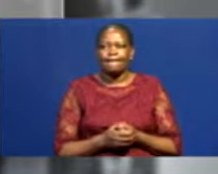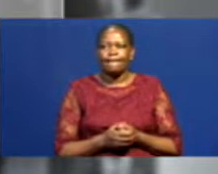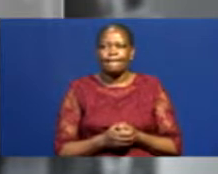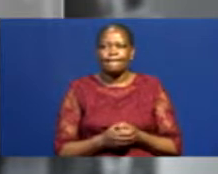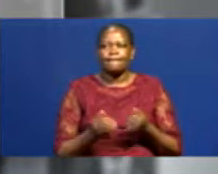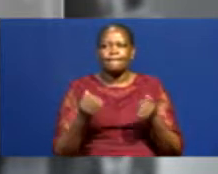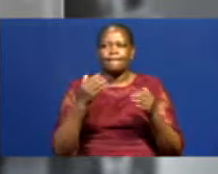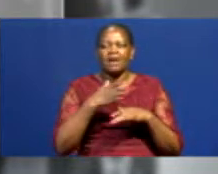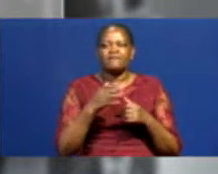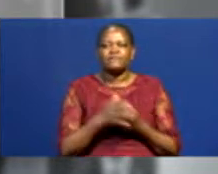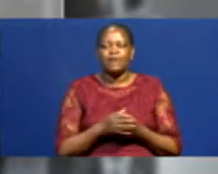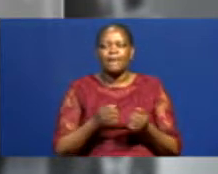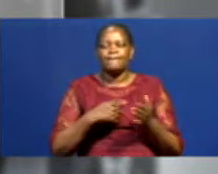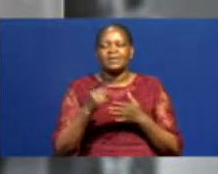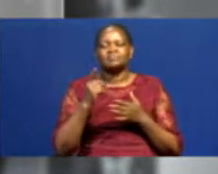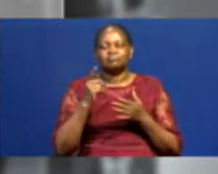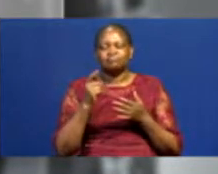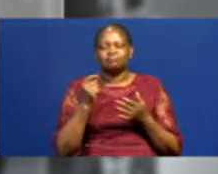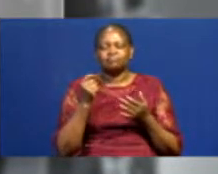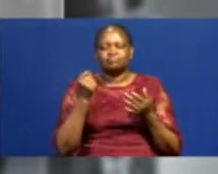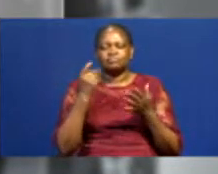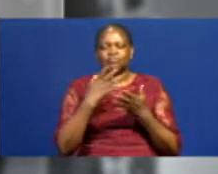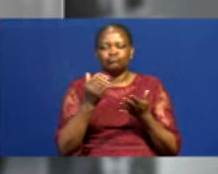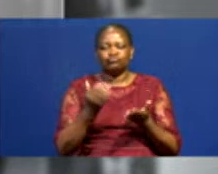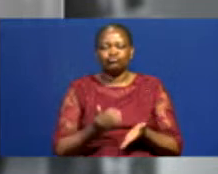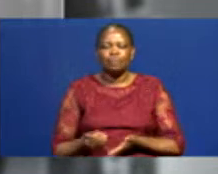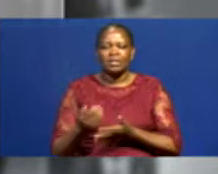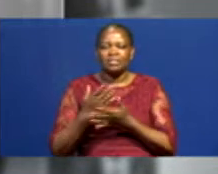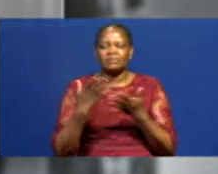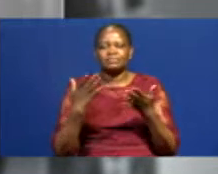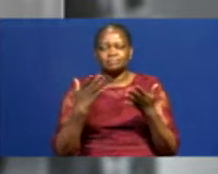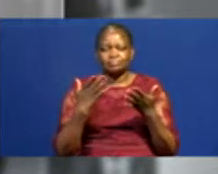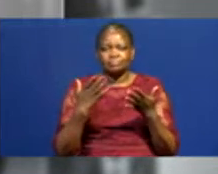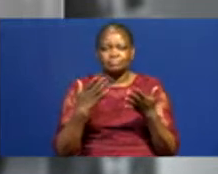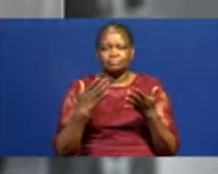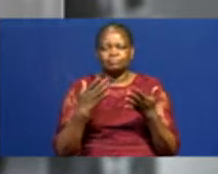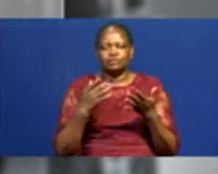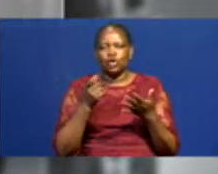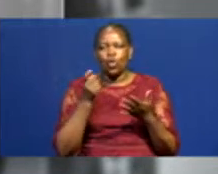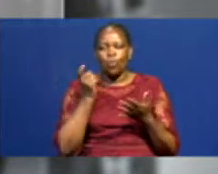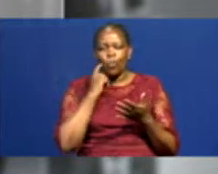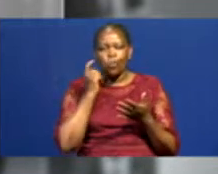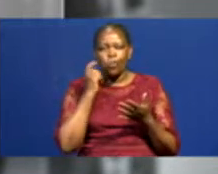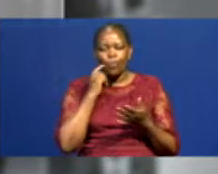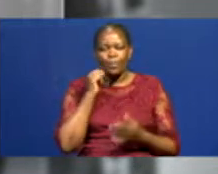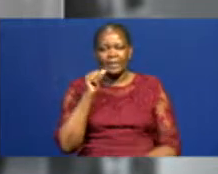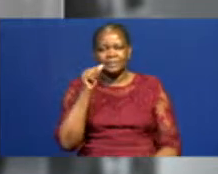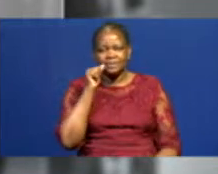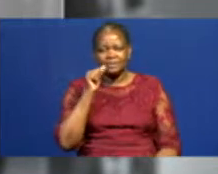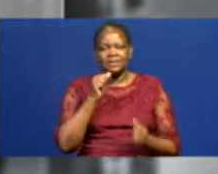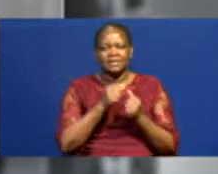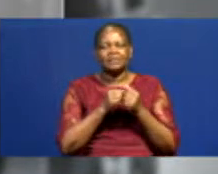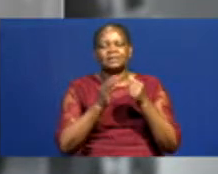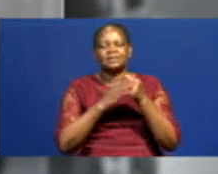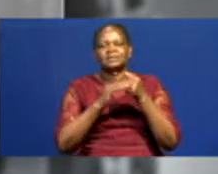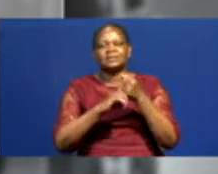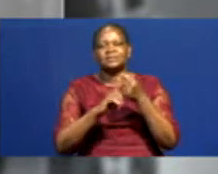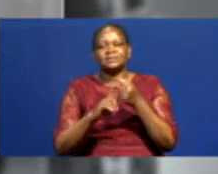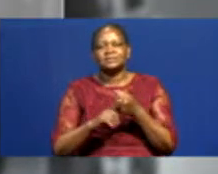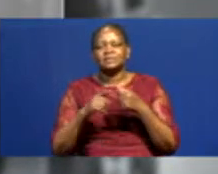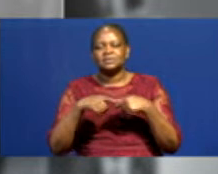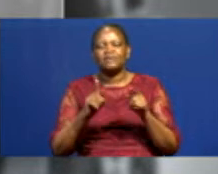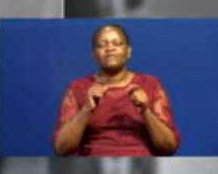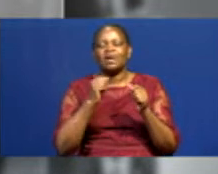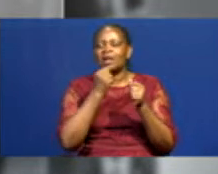After buying his first collector's item at a shop in London in the early 1960s, Murumbi became an avid